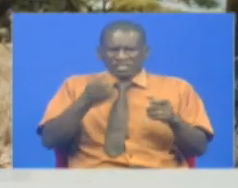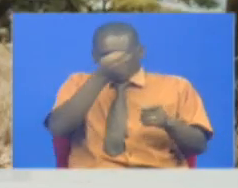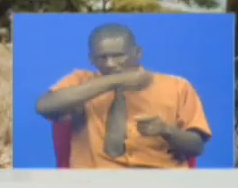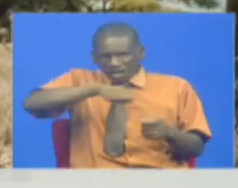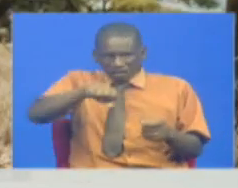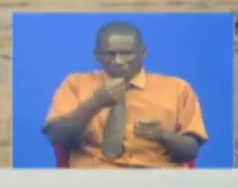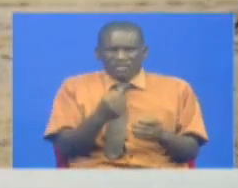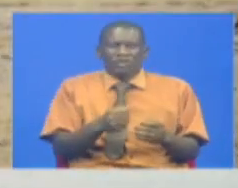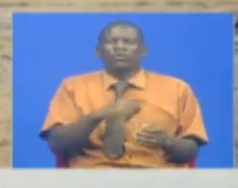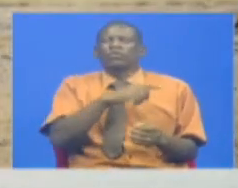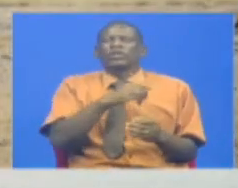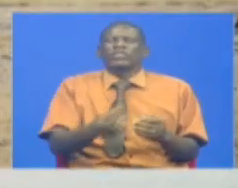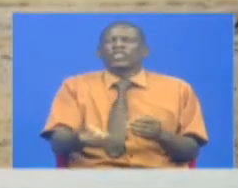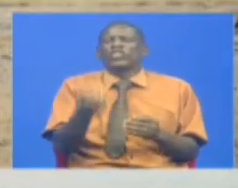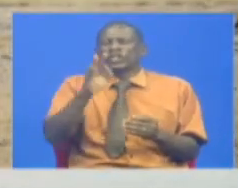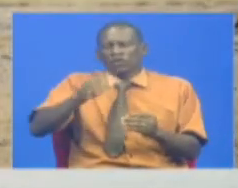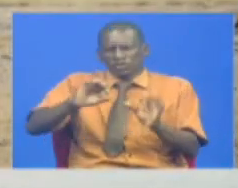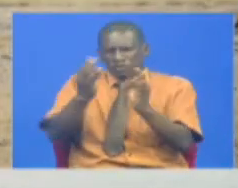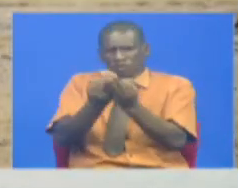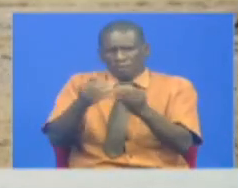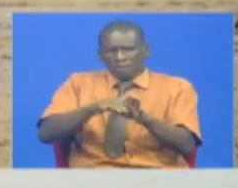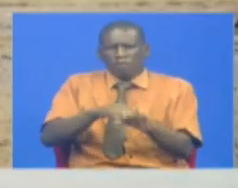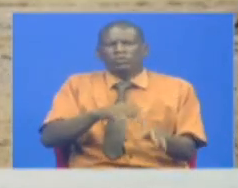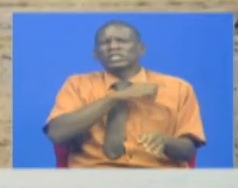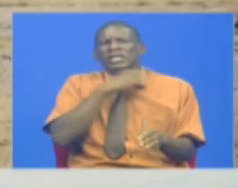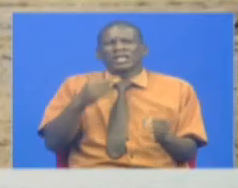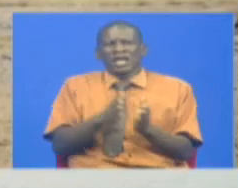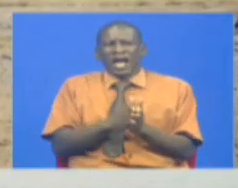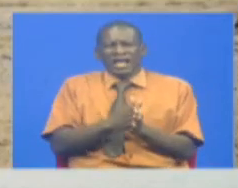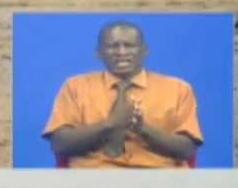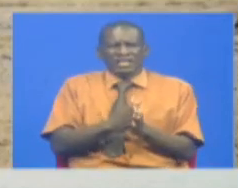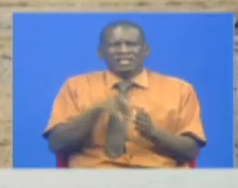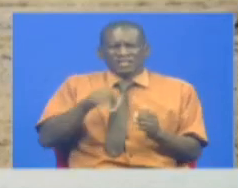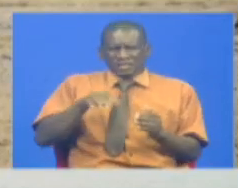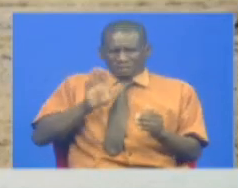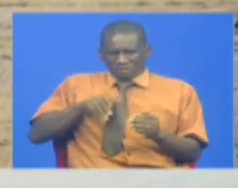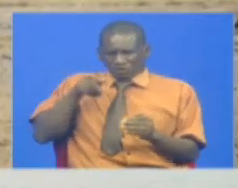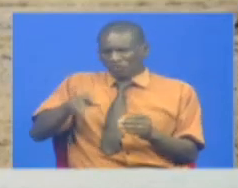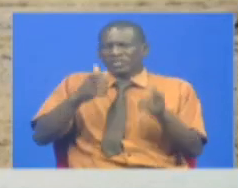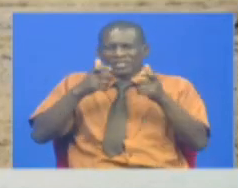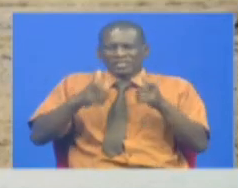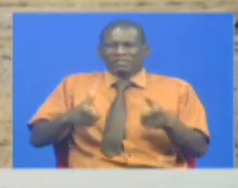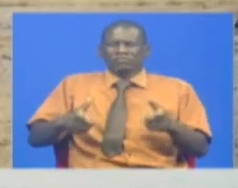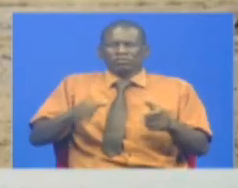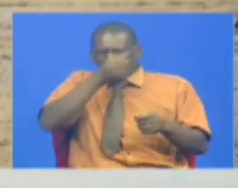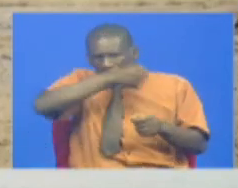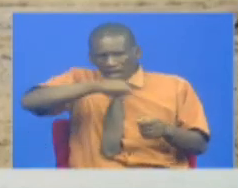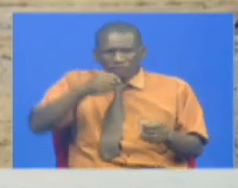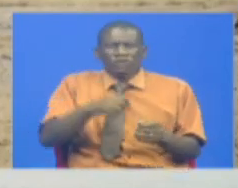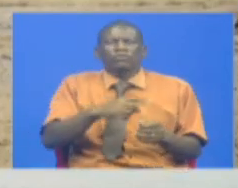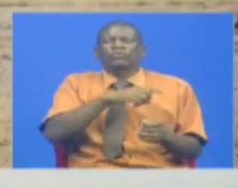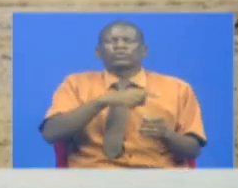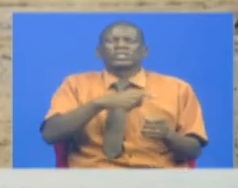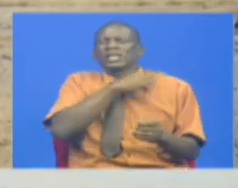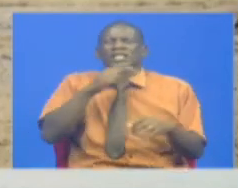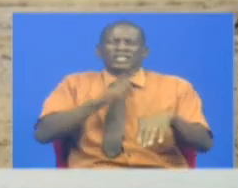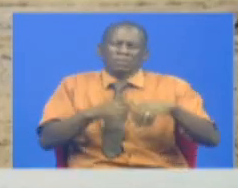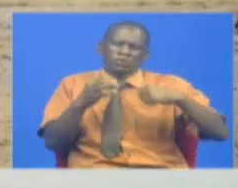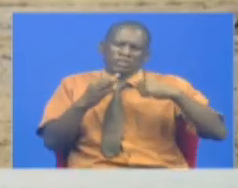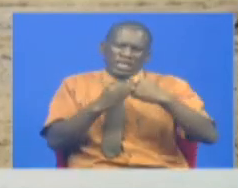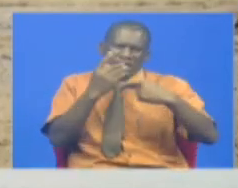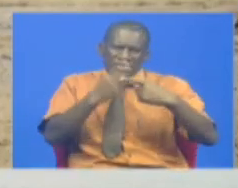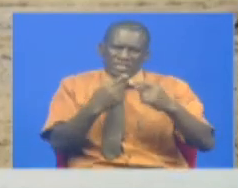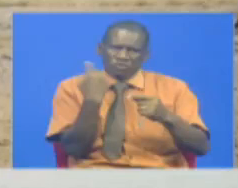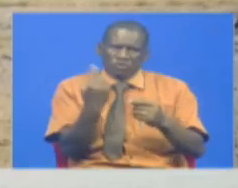suspected poachers. His mother, Trista, was speared to death in 1978. Tim was only 8 years old. In